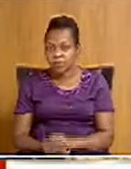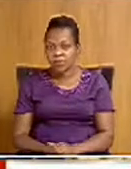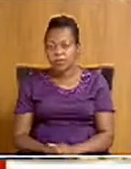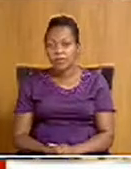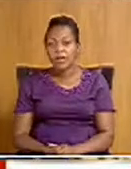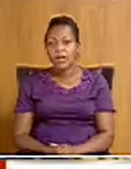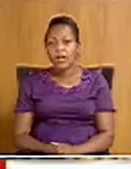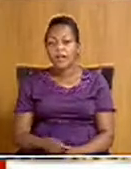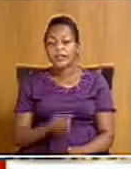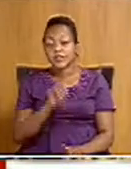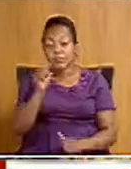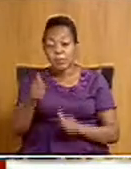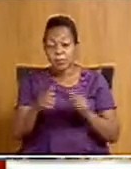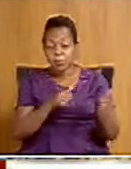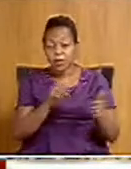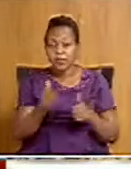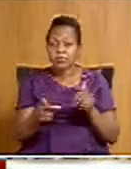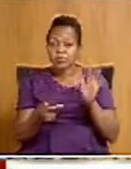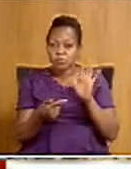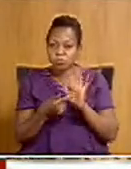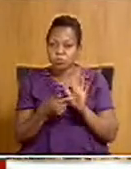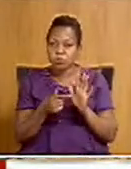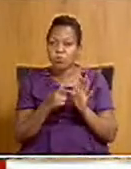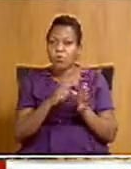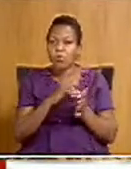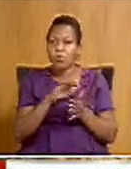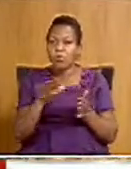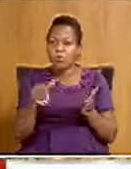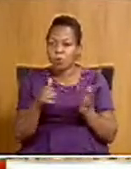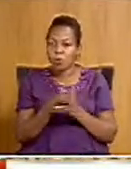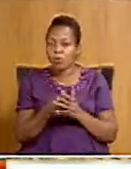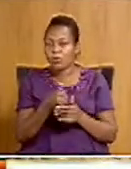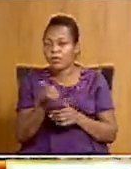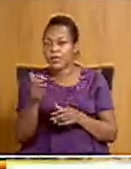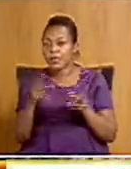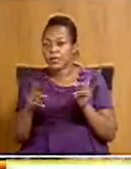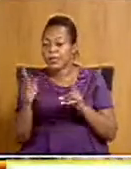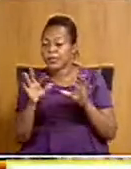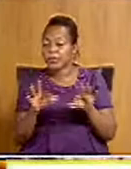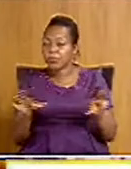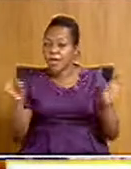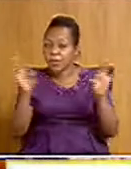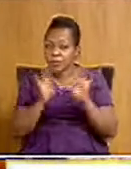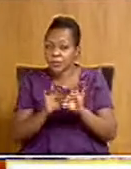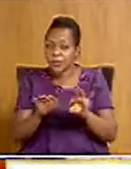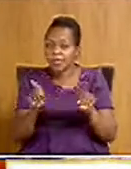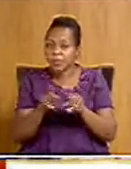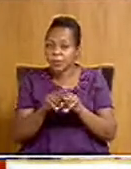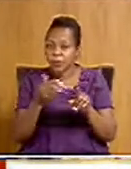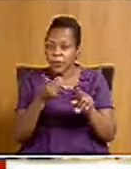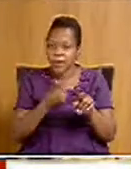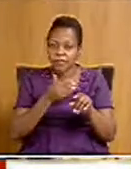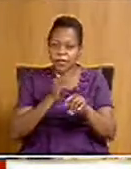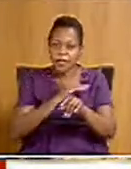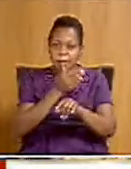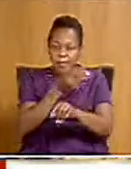It is up to us to show all and sundry that we matter and we have the